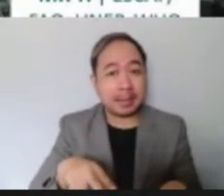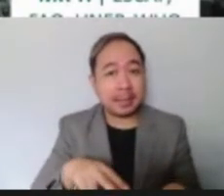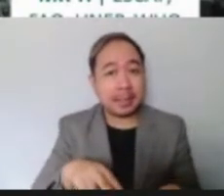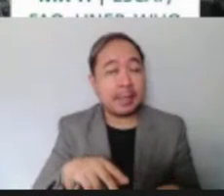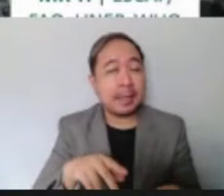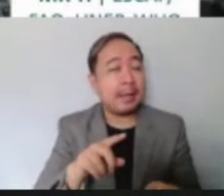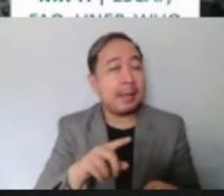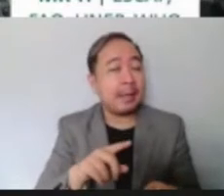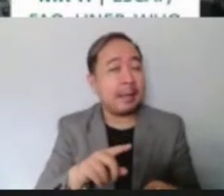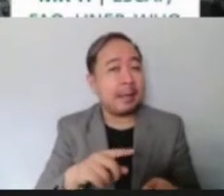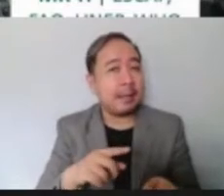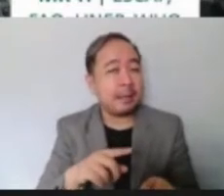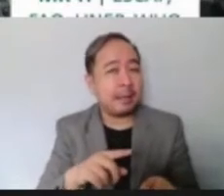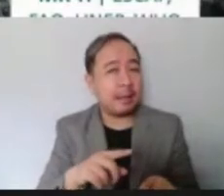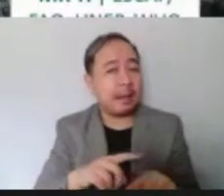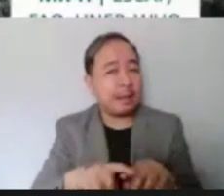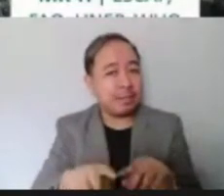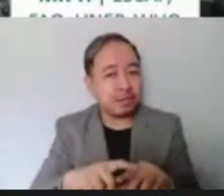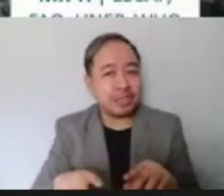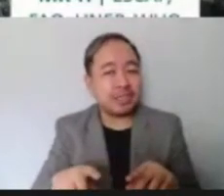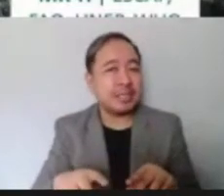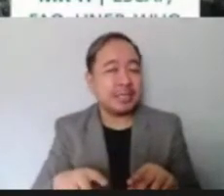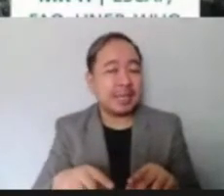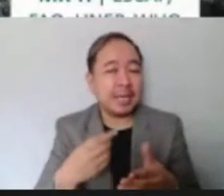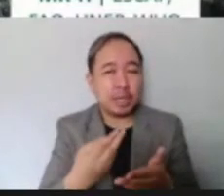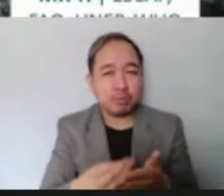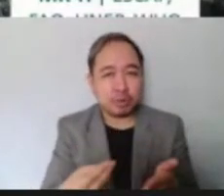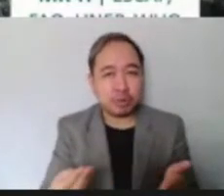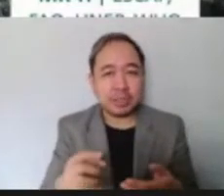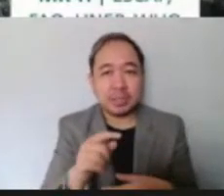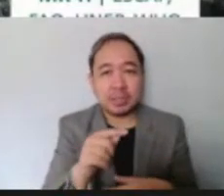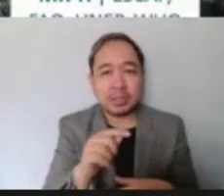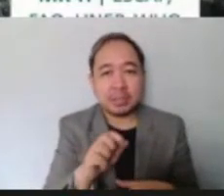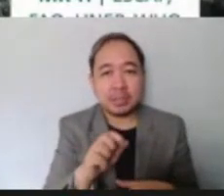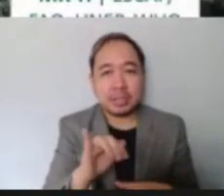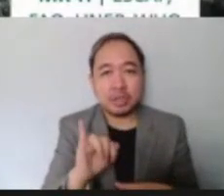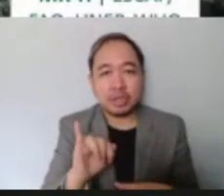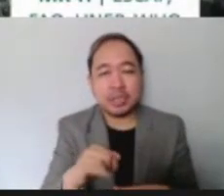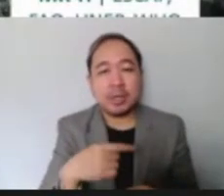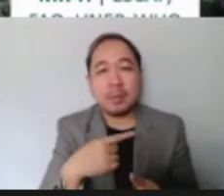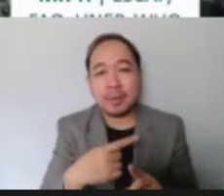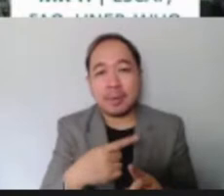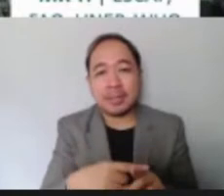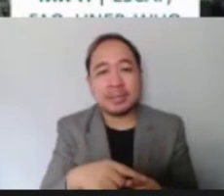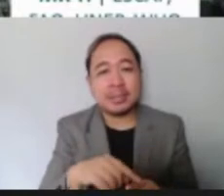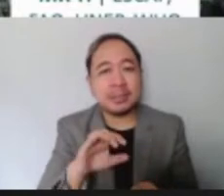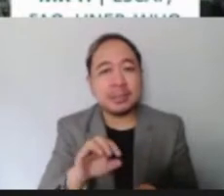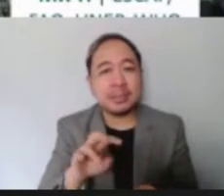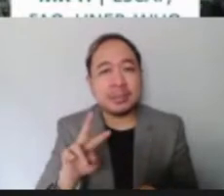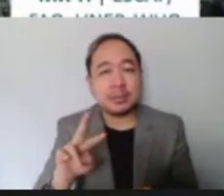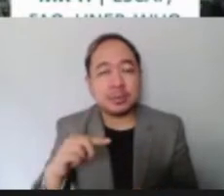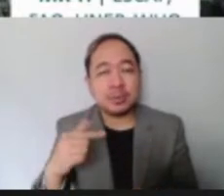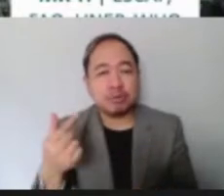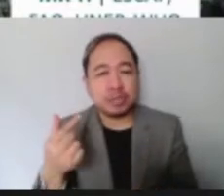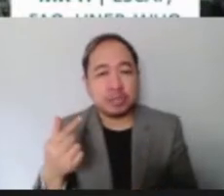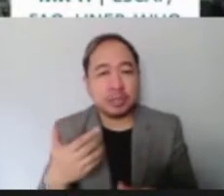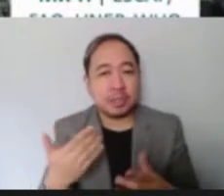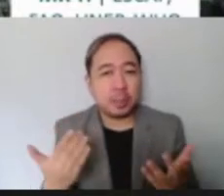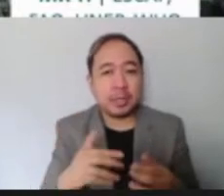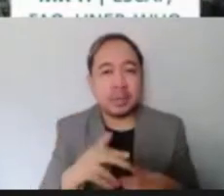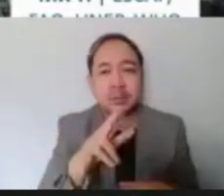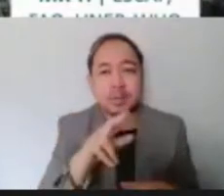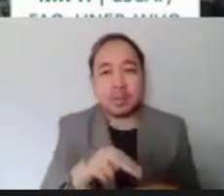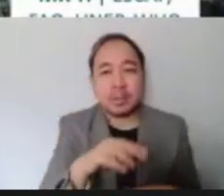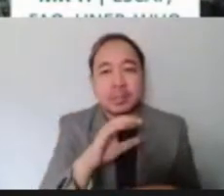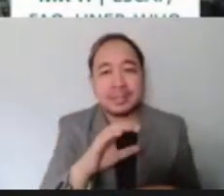and Resource Institute the Terry and the Carnegie climate governance initiative at the UNCC